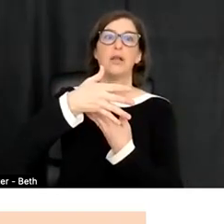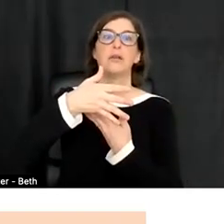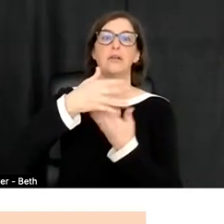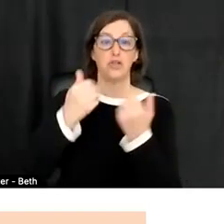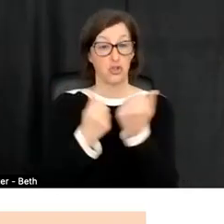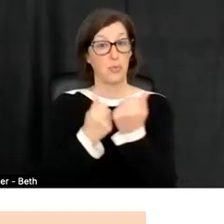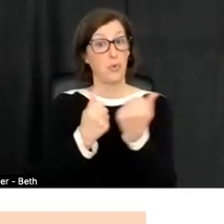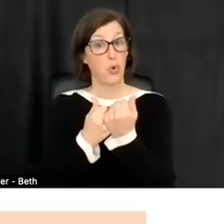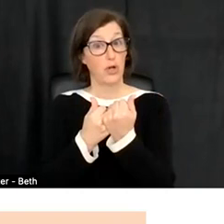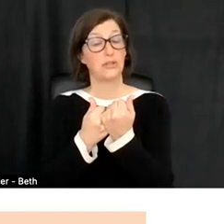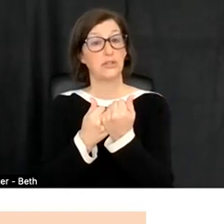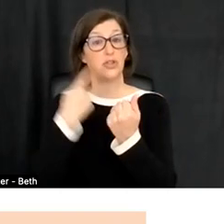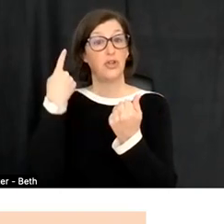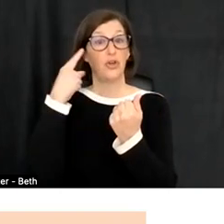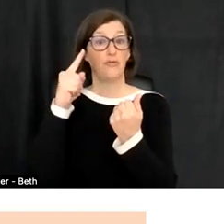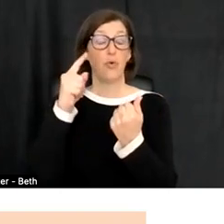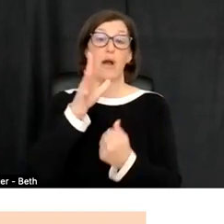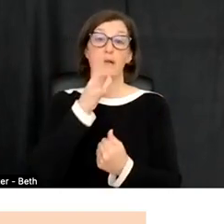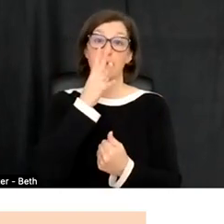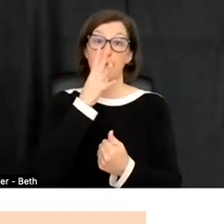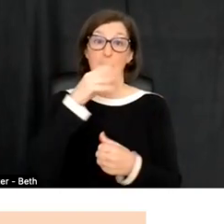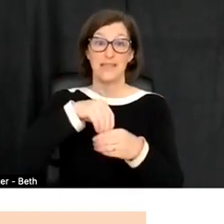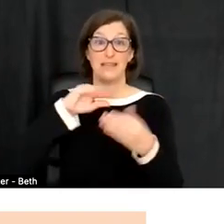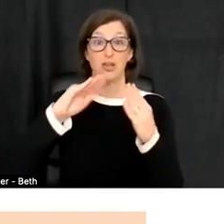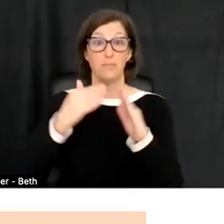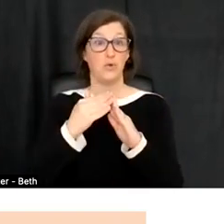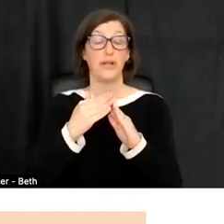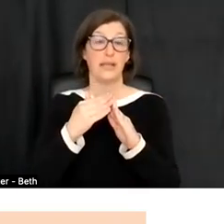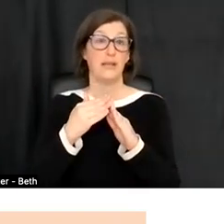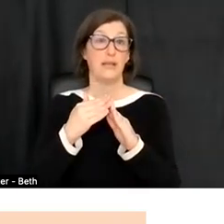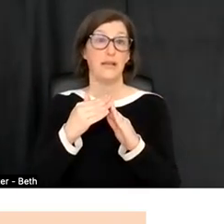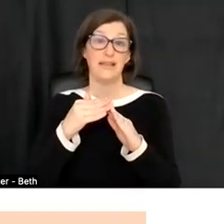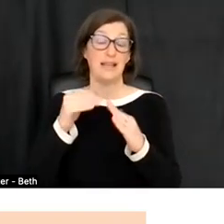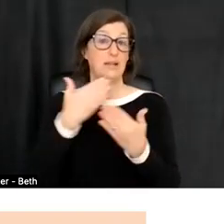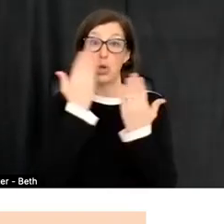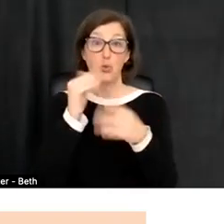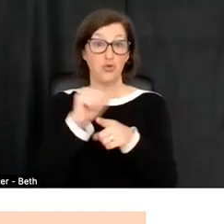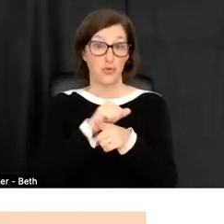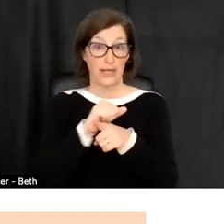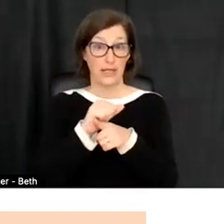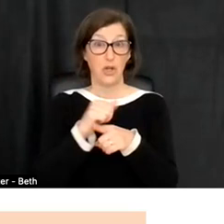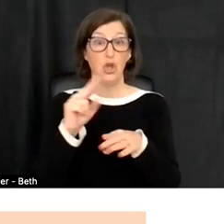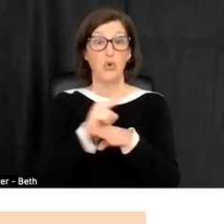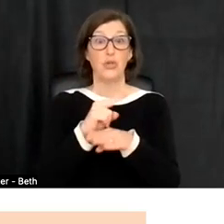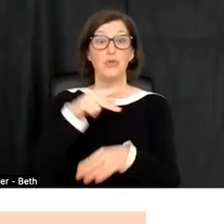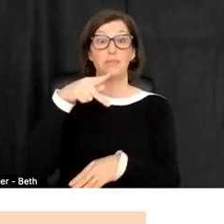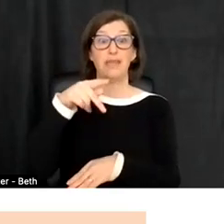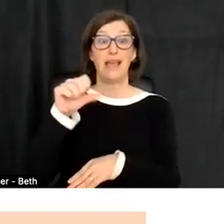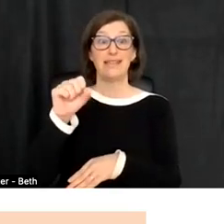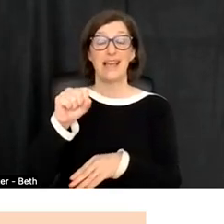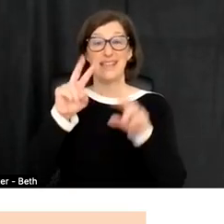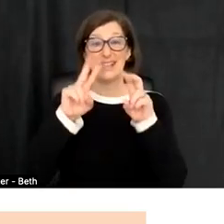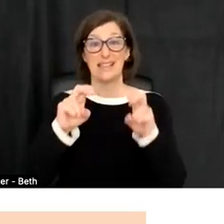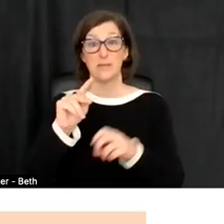support for the other mothers who were within the communities that were not trained. We used a PSS assessment tool, which